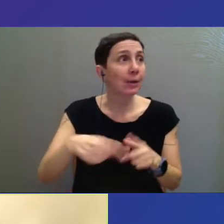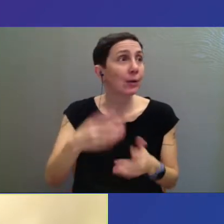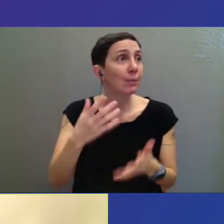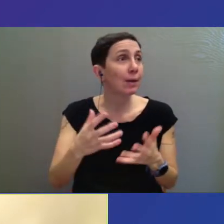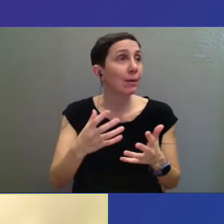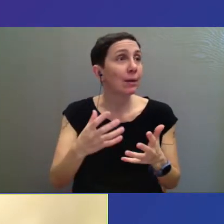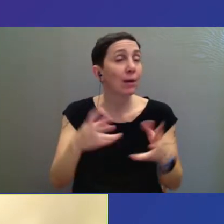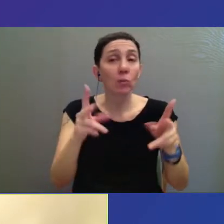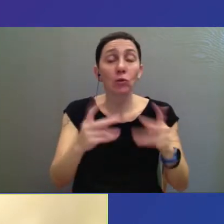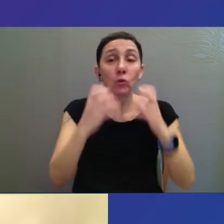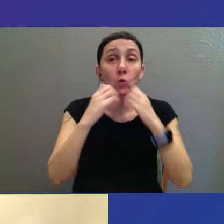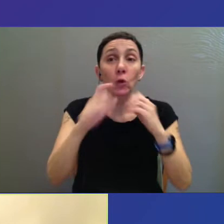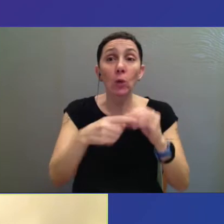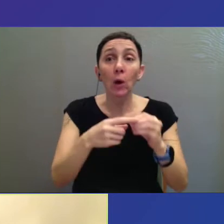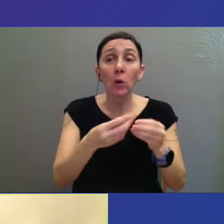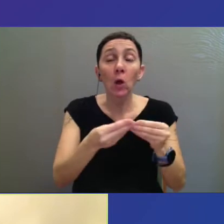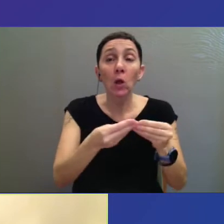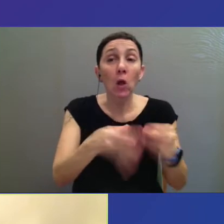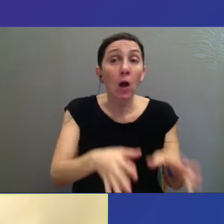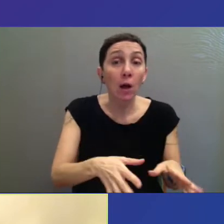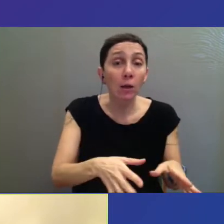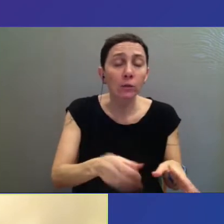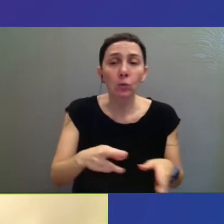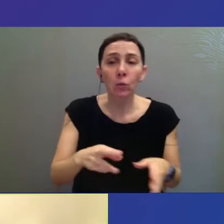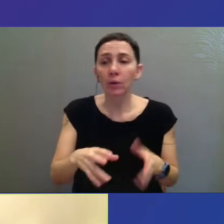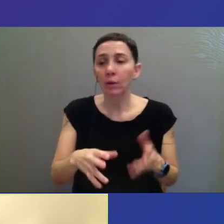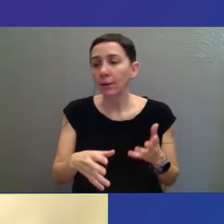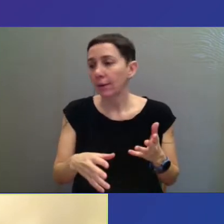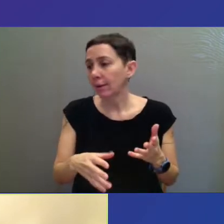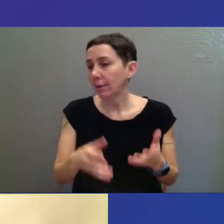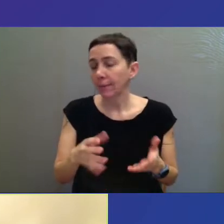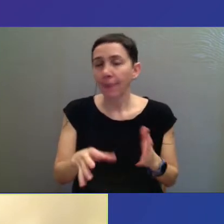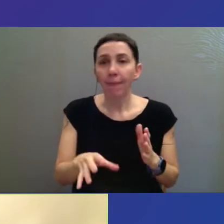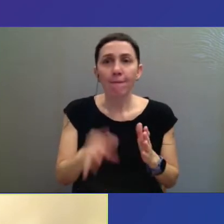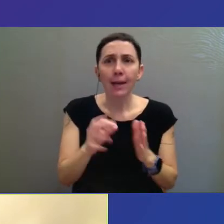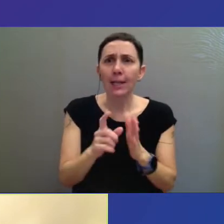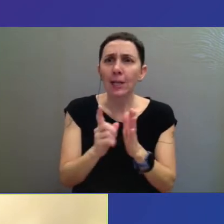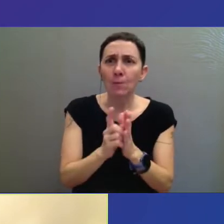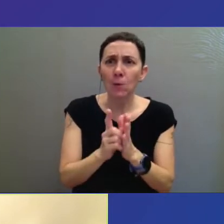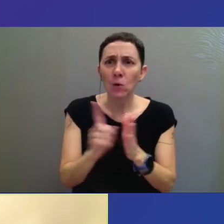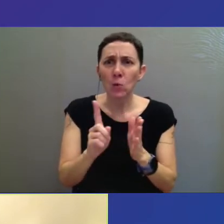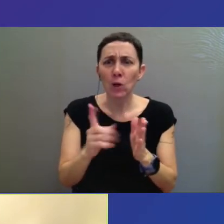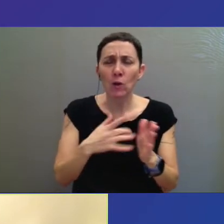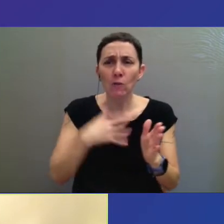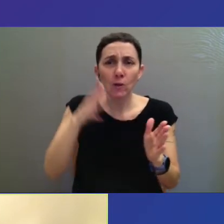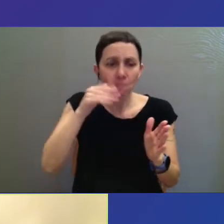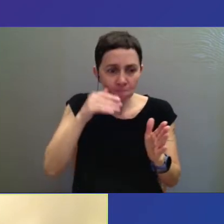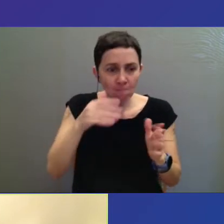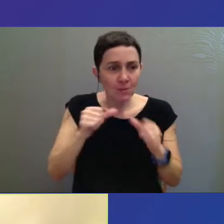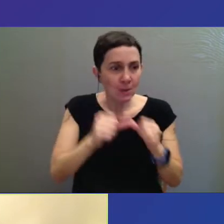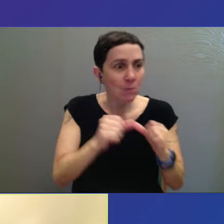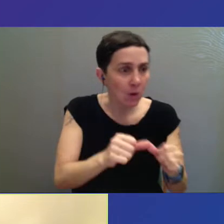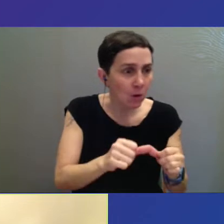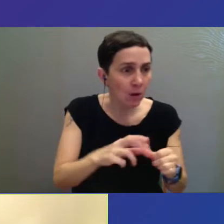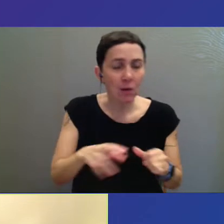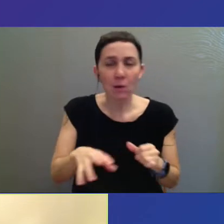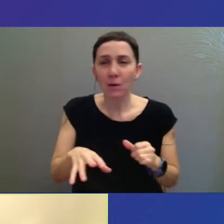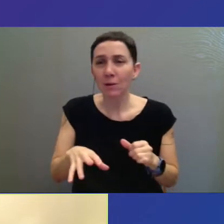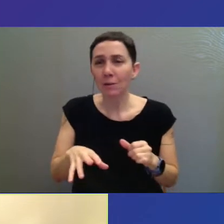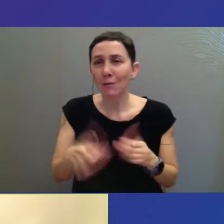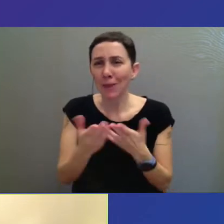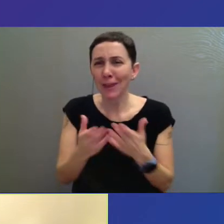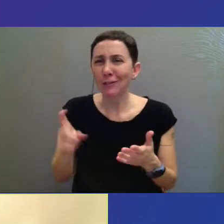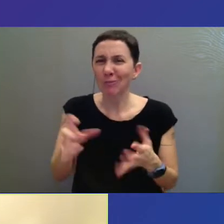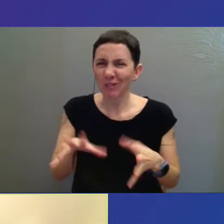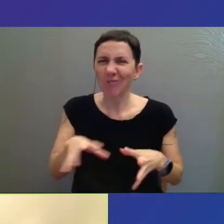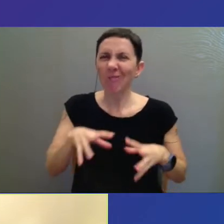can dance about finding that moment in life where we want to keep going, or acceptance. I try